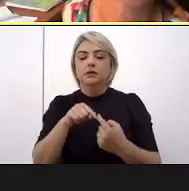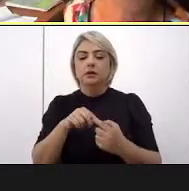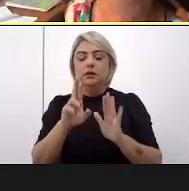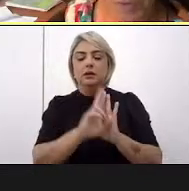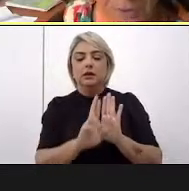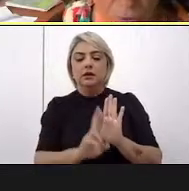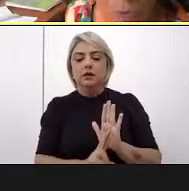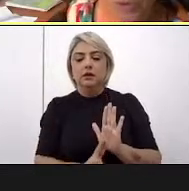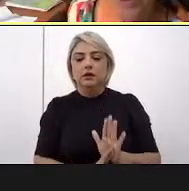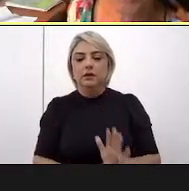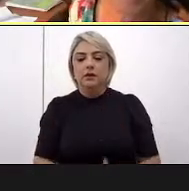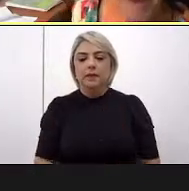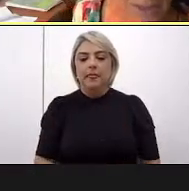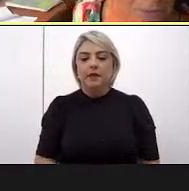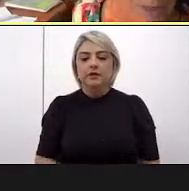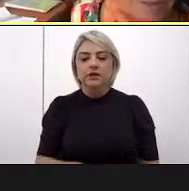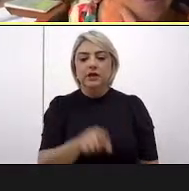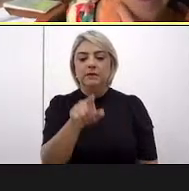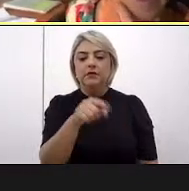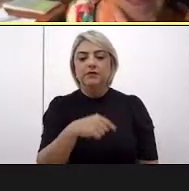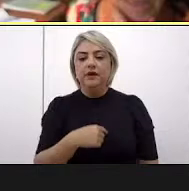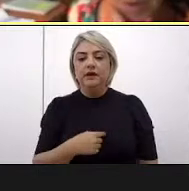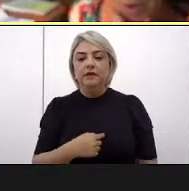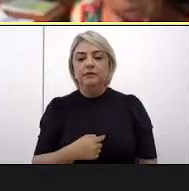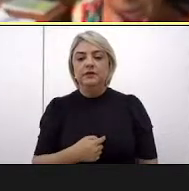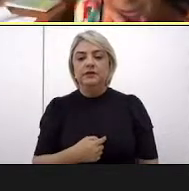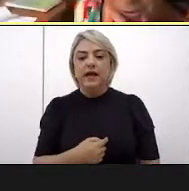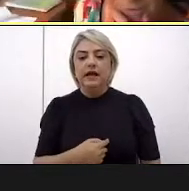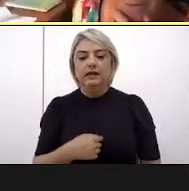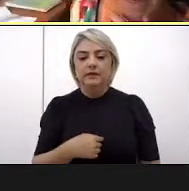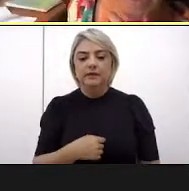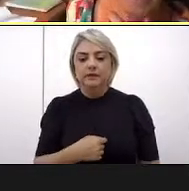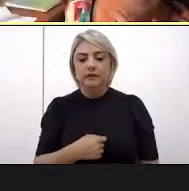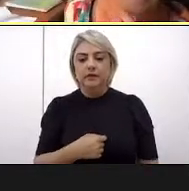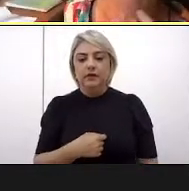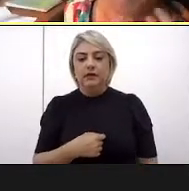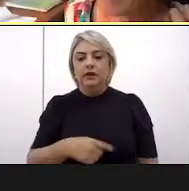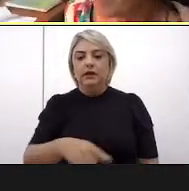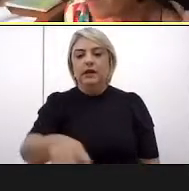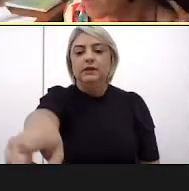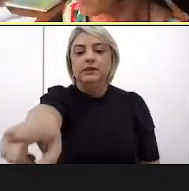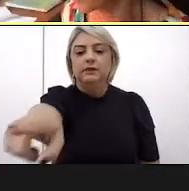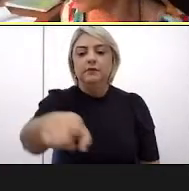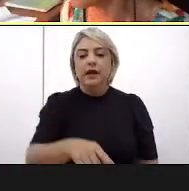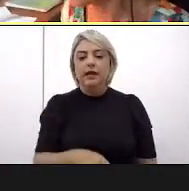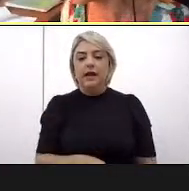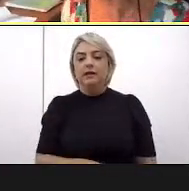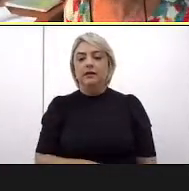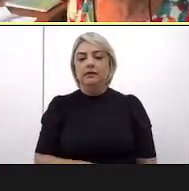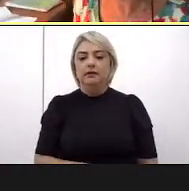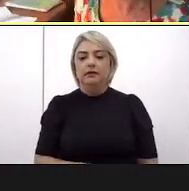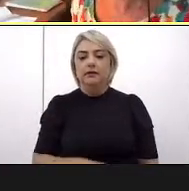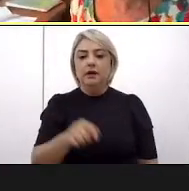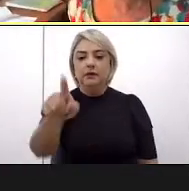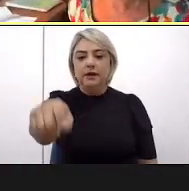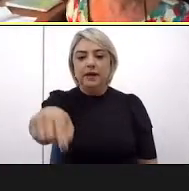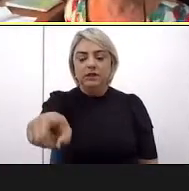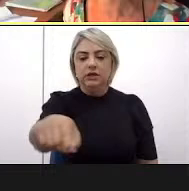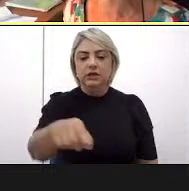the role of discourses and imageries in power relations, the constant